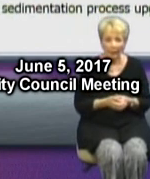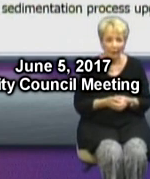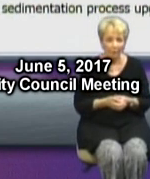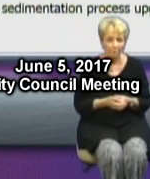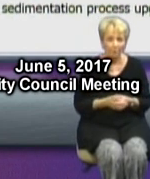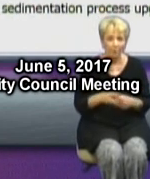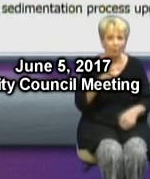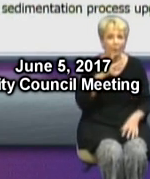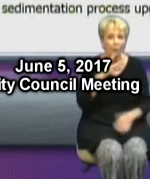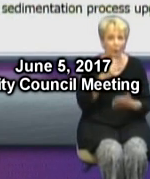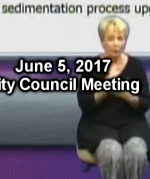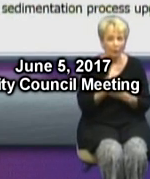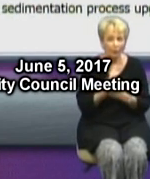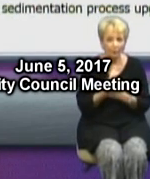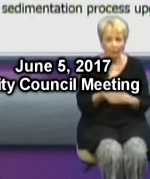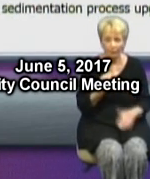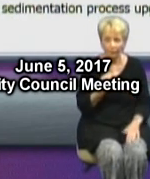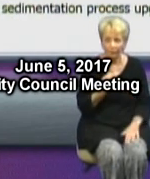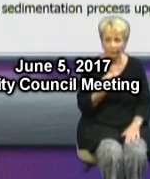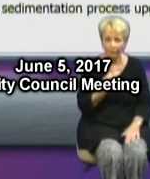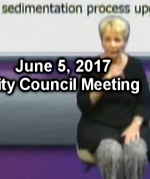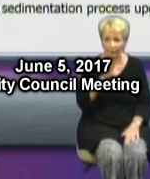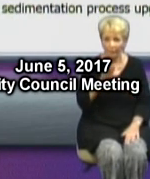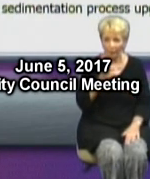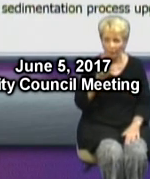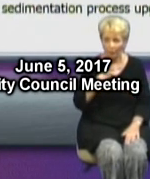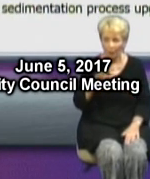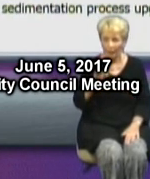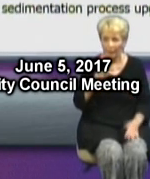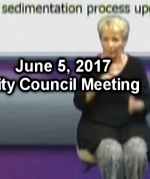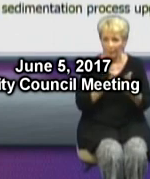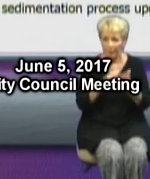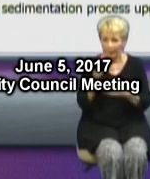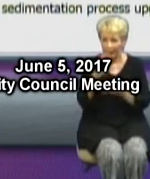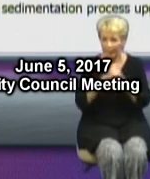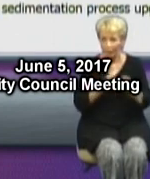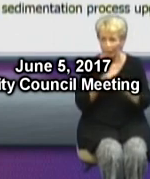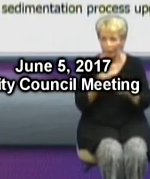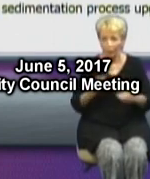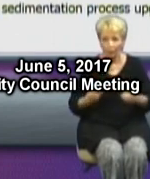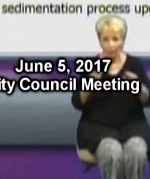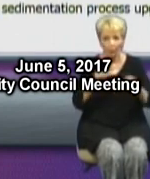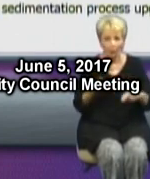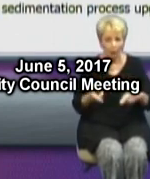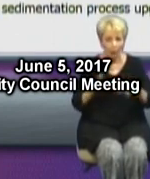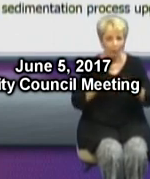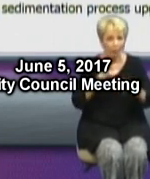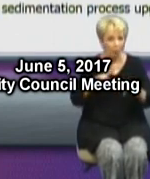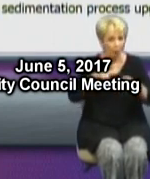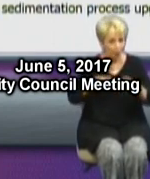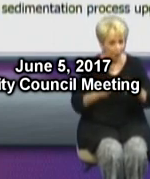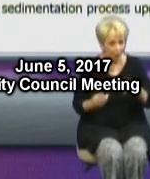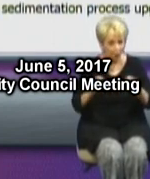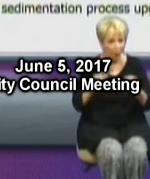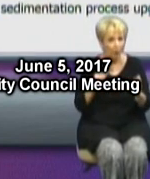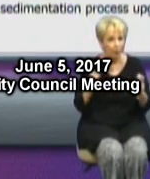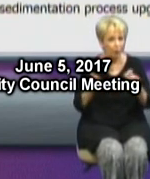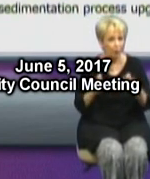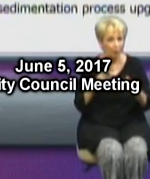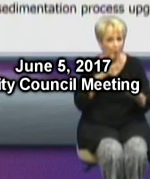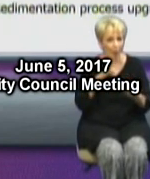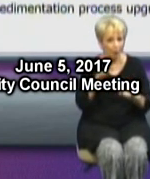The water fund. $5.8 million next year, recommending no increase or no decrease, no change in